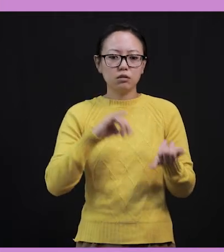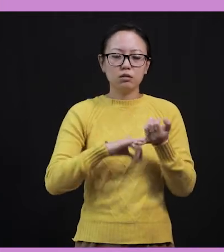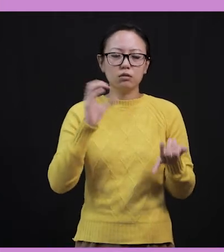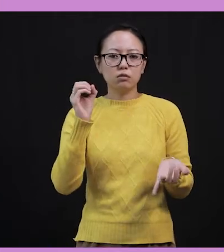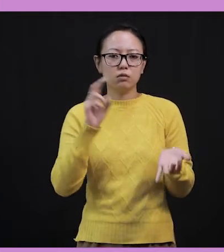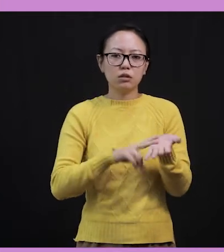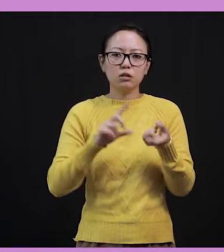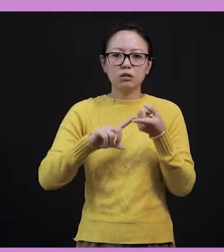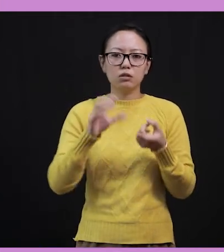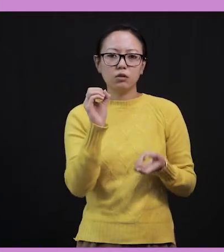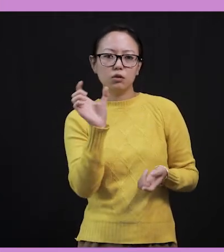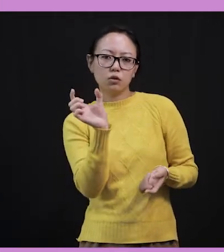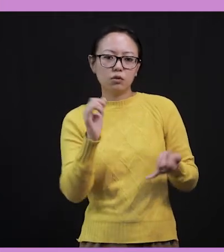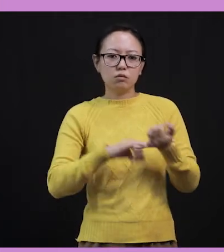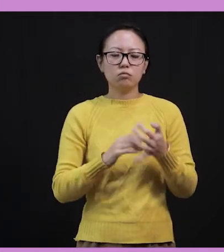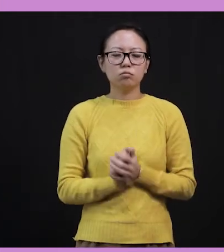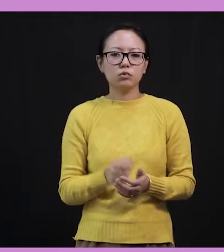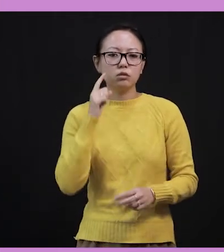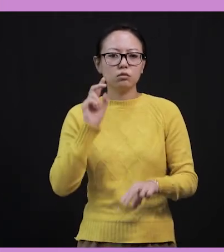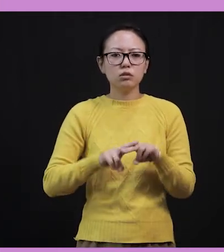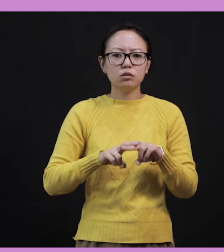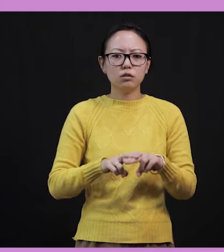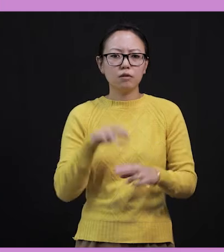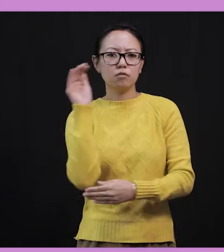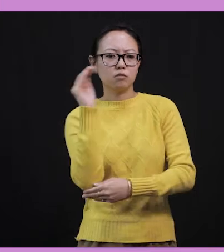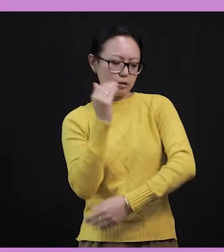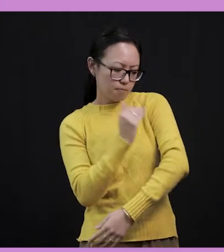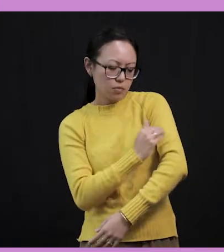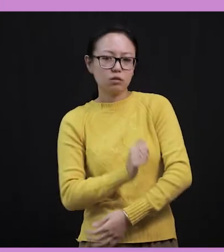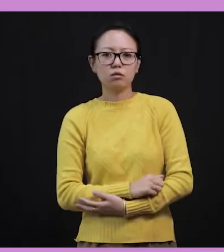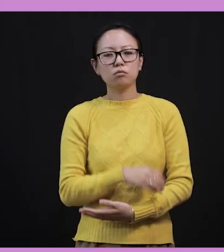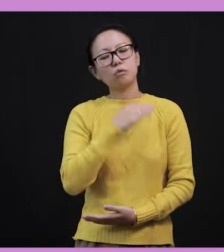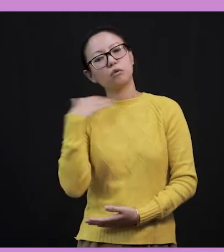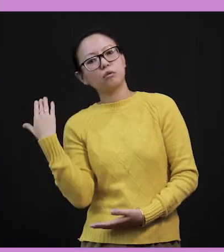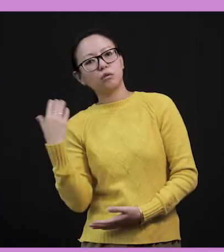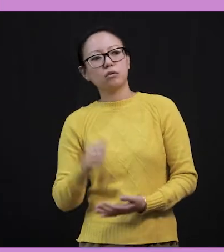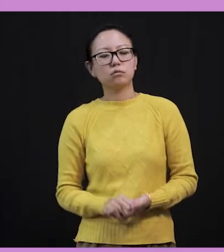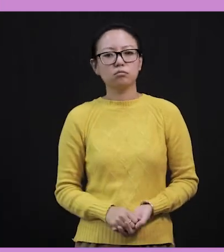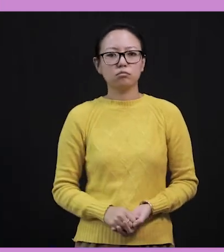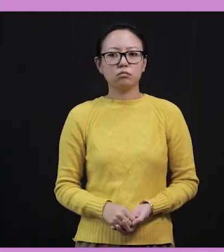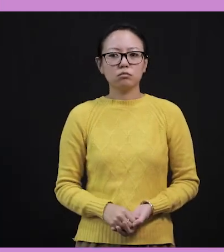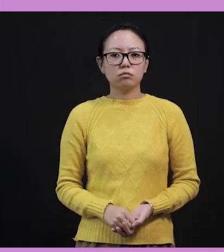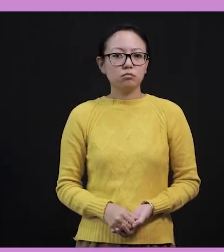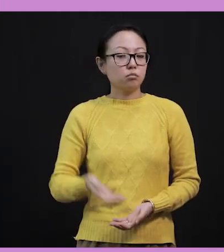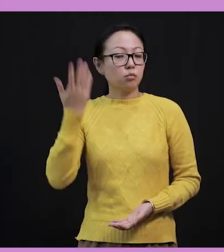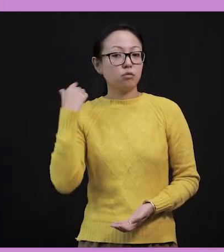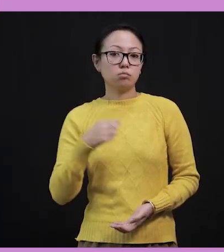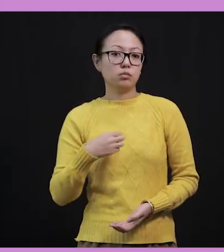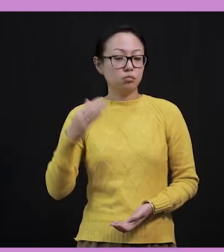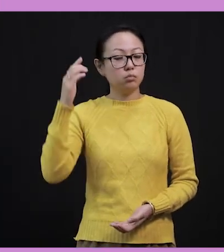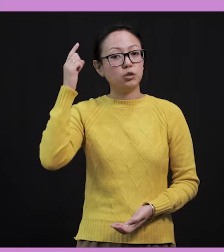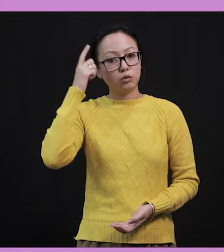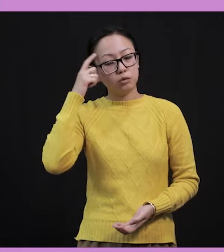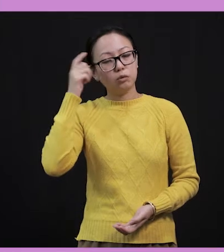you, you will die. There is no cure for poison. That is what I thought. Certainly there is